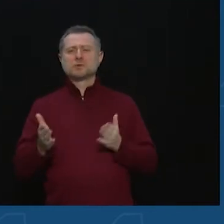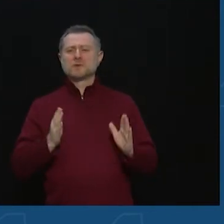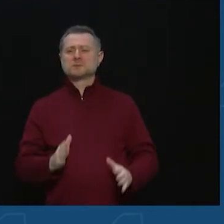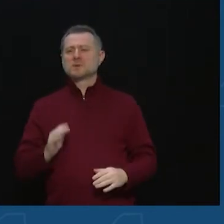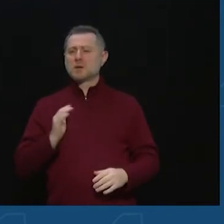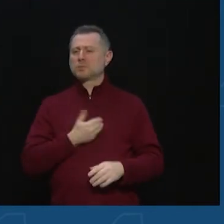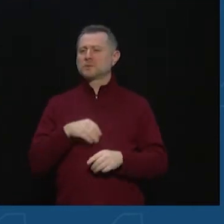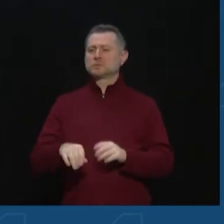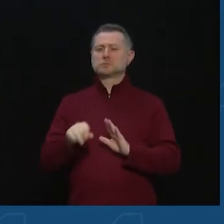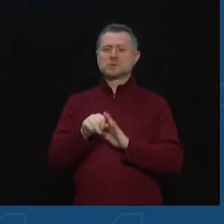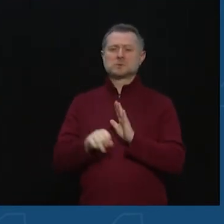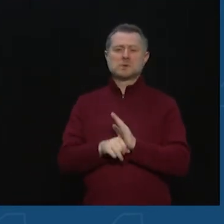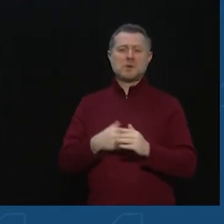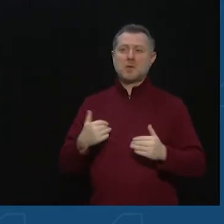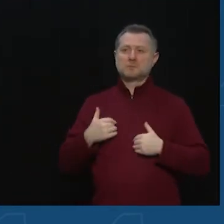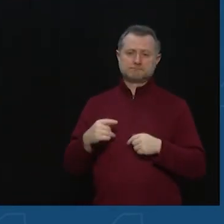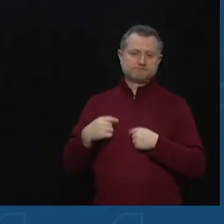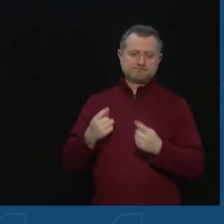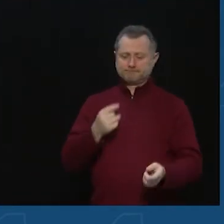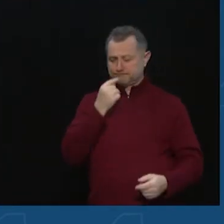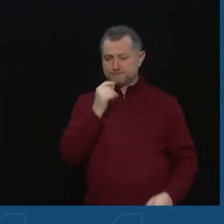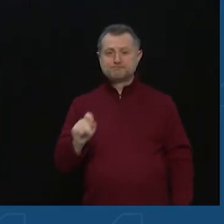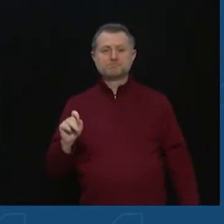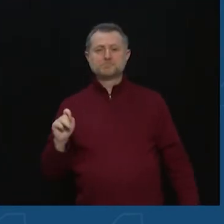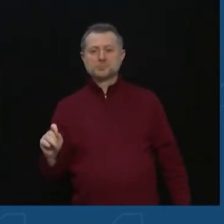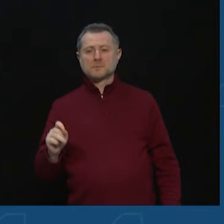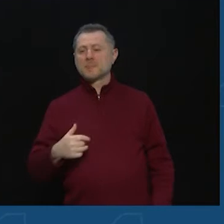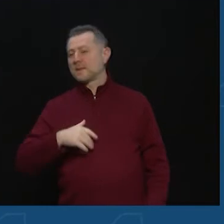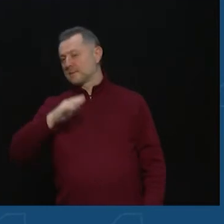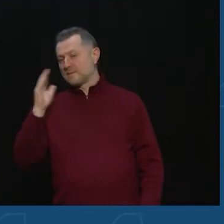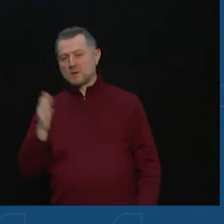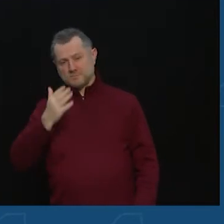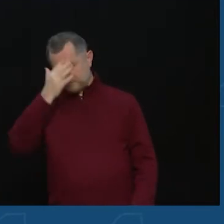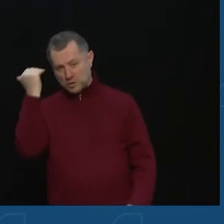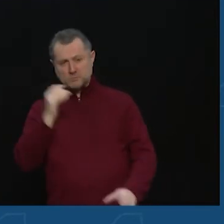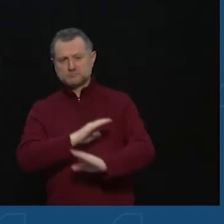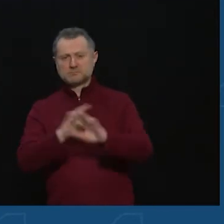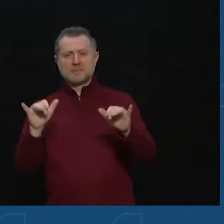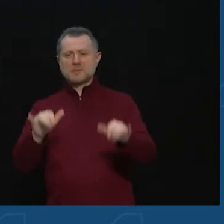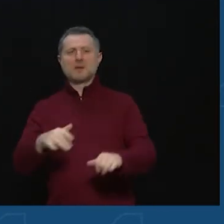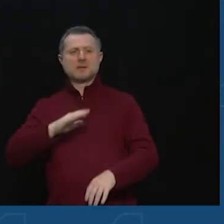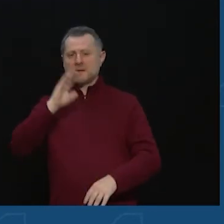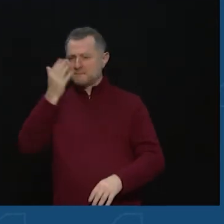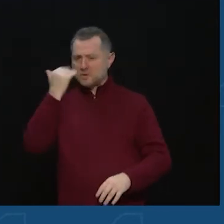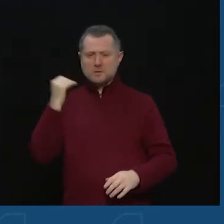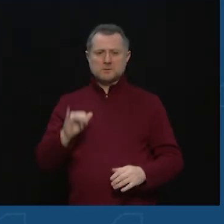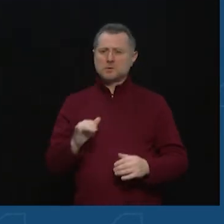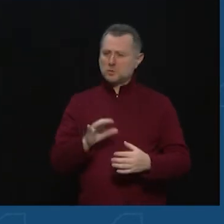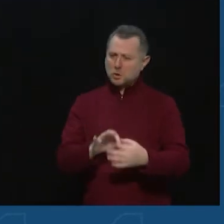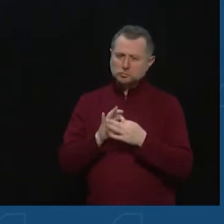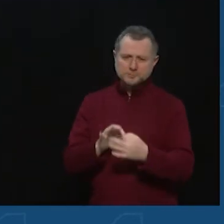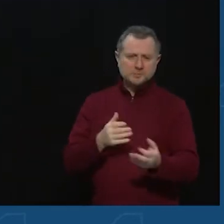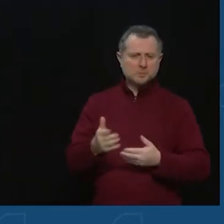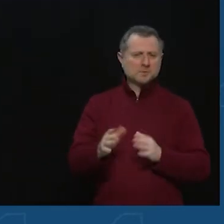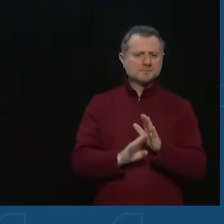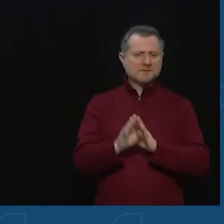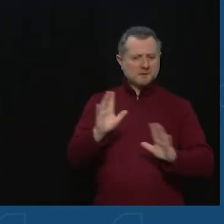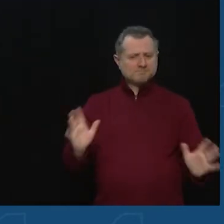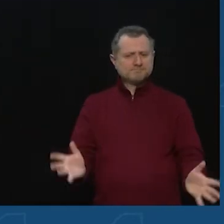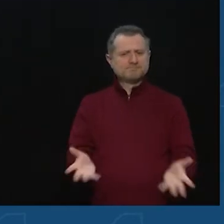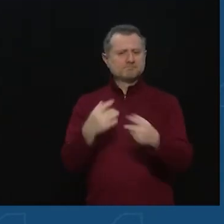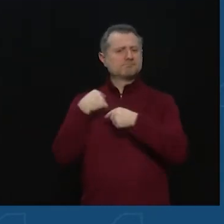Never forget that. And never forget the relationships that you're building and have built over your training period. The people that you've got to know through this